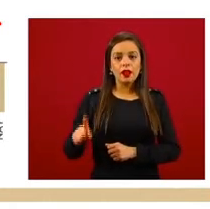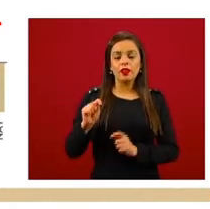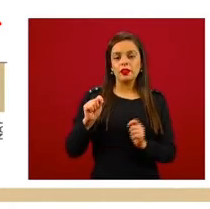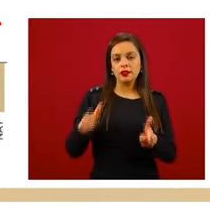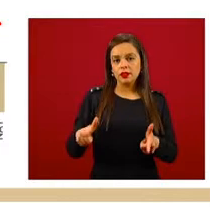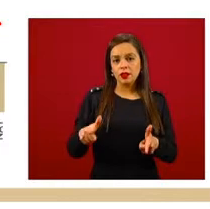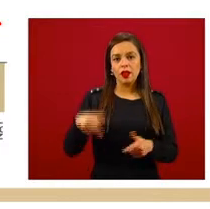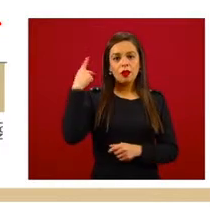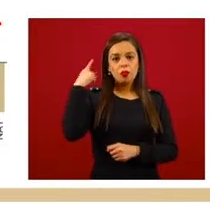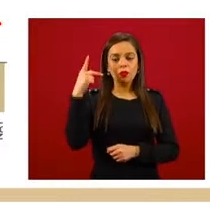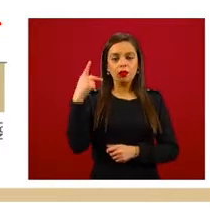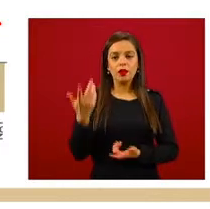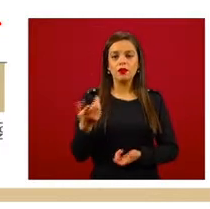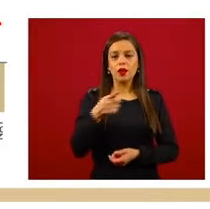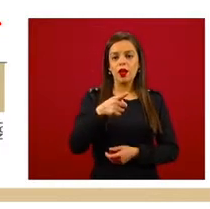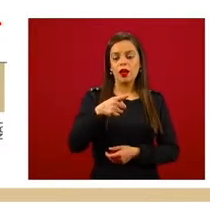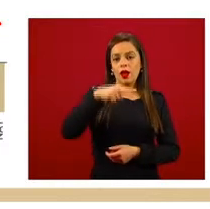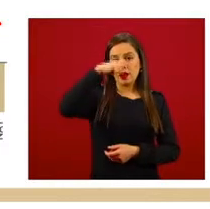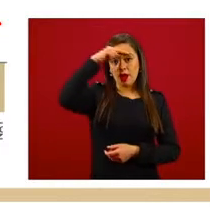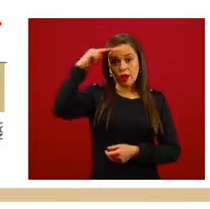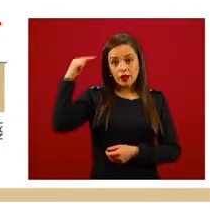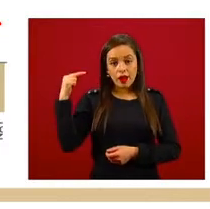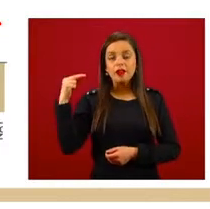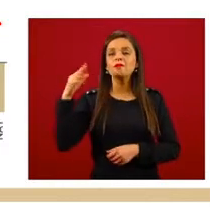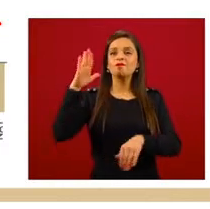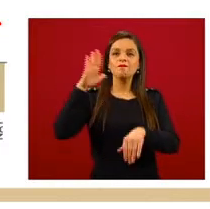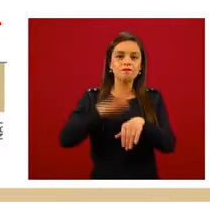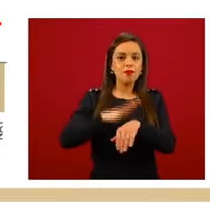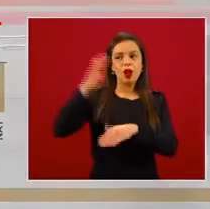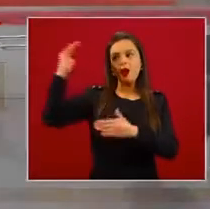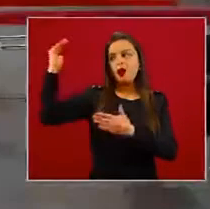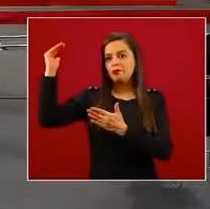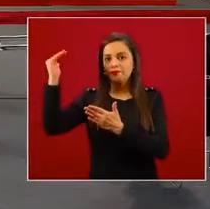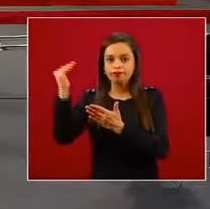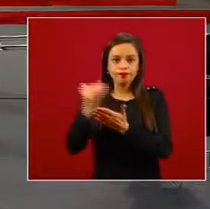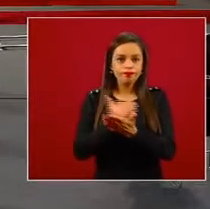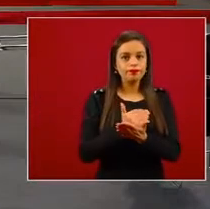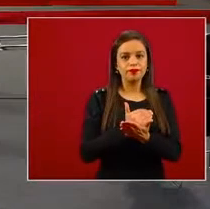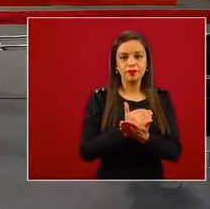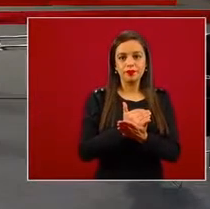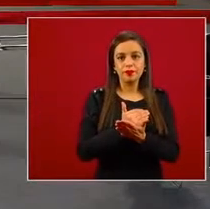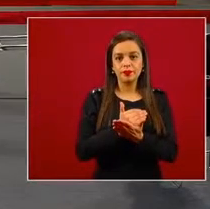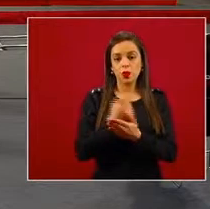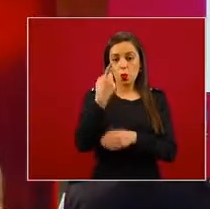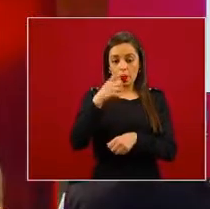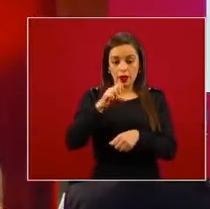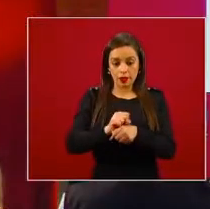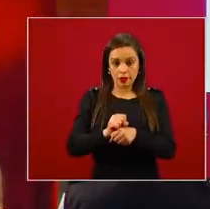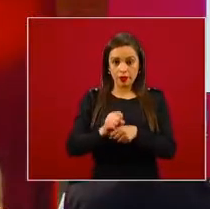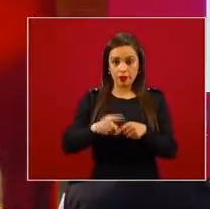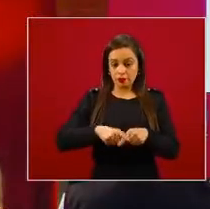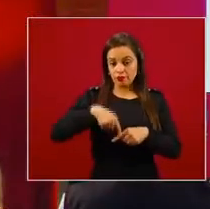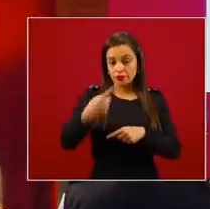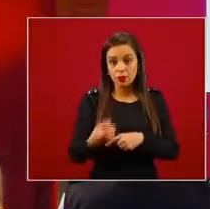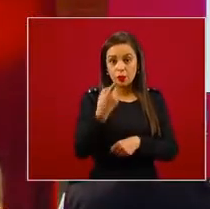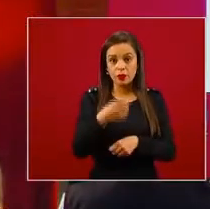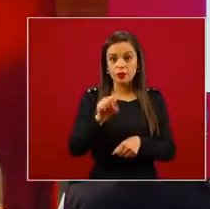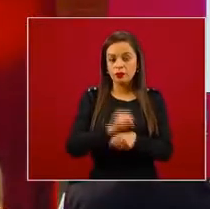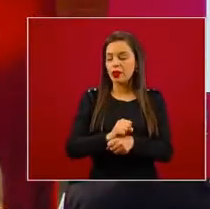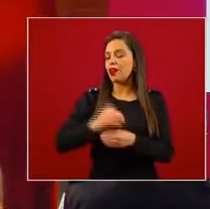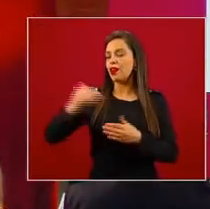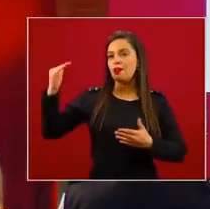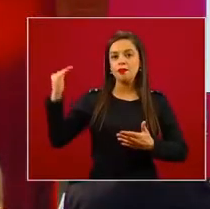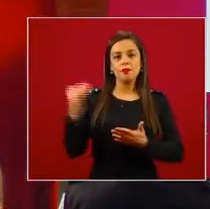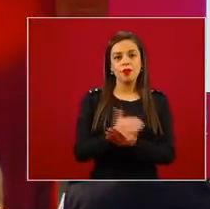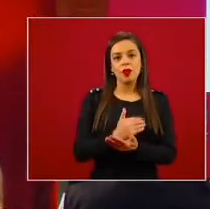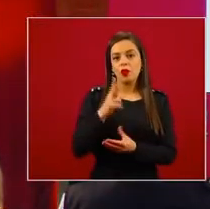Nayarit Zacatecas, Tlaxcala, todavía Puebla, and Nayarit, disminuyeron aún más they are su movilidad reducing de their una mobility semana even a otra, more lo cual from one week to también another, es, which I